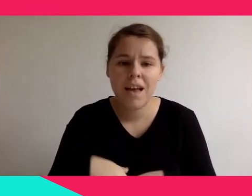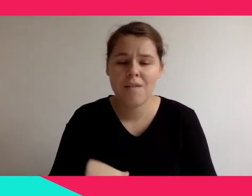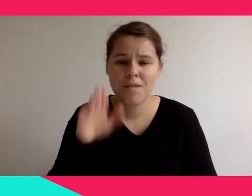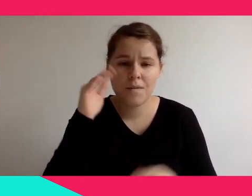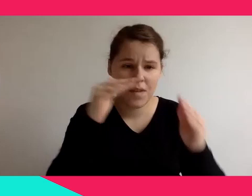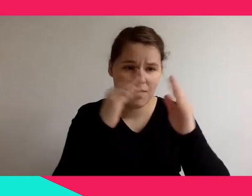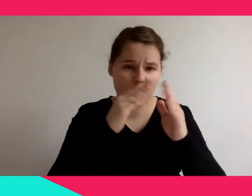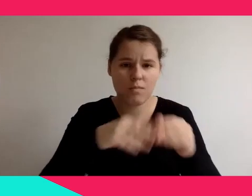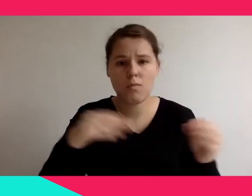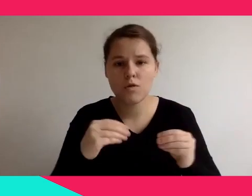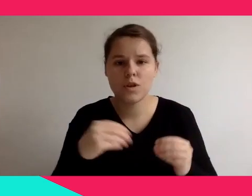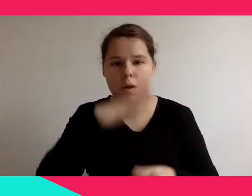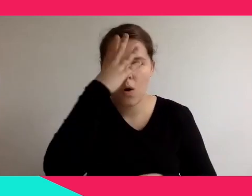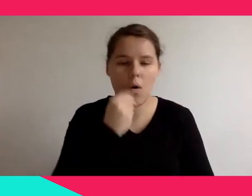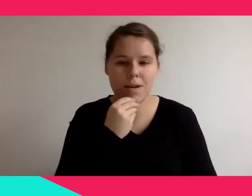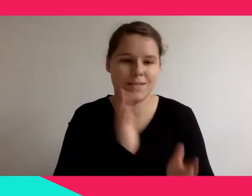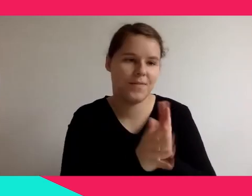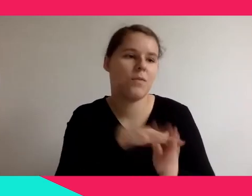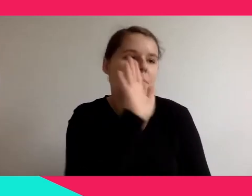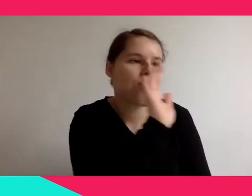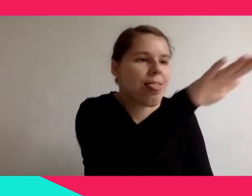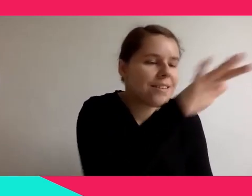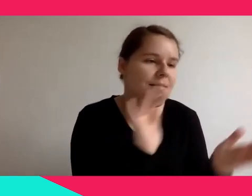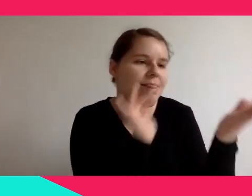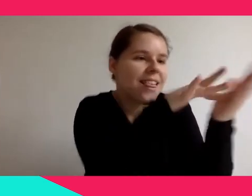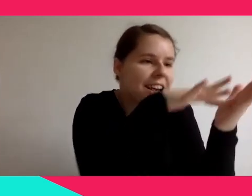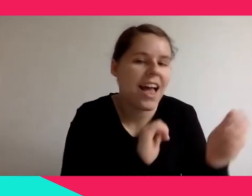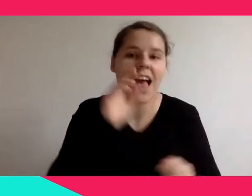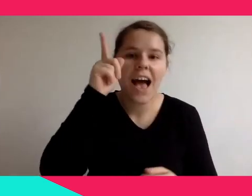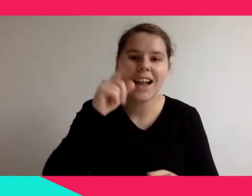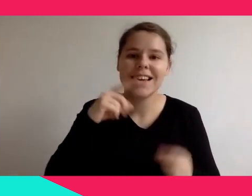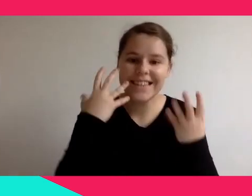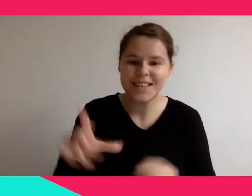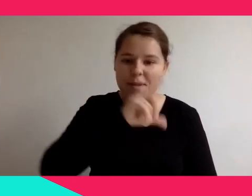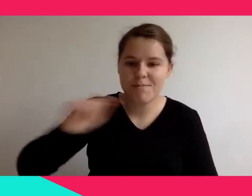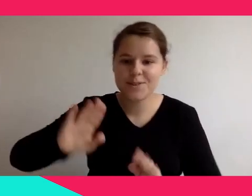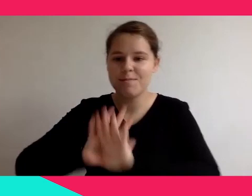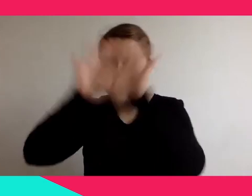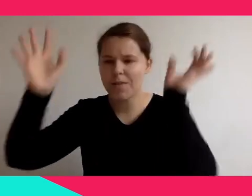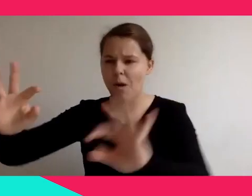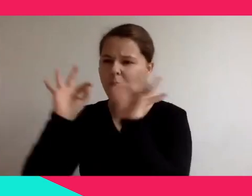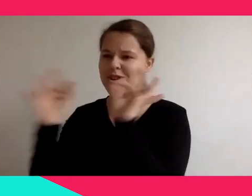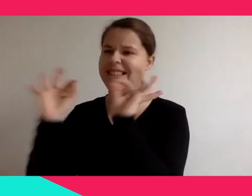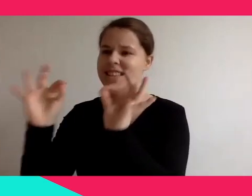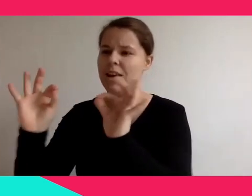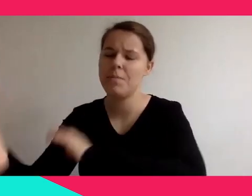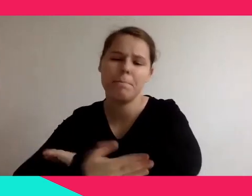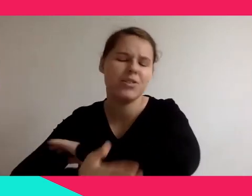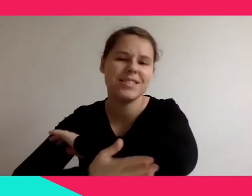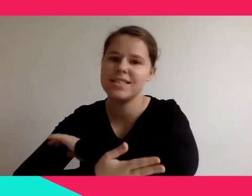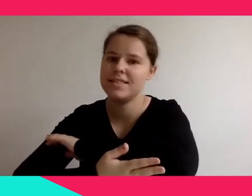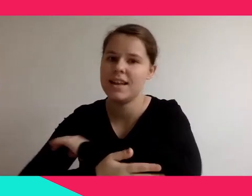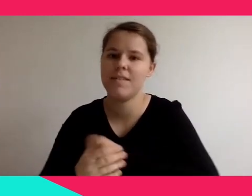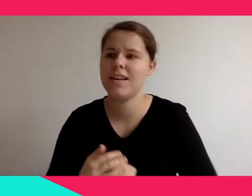their wallpaper was based upon, in my belief. And some people have a very